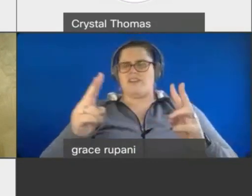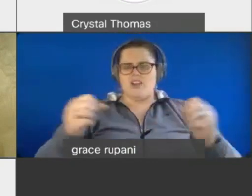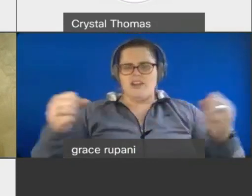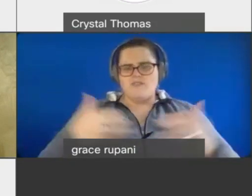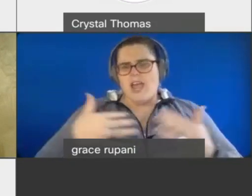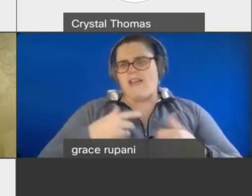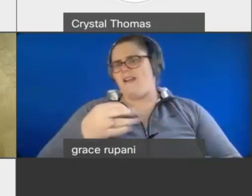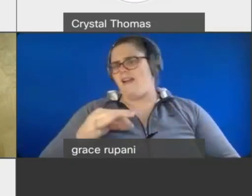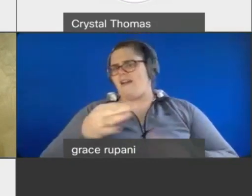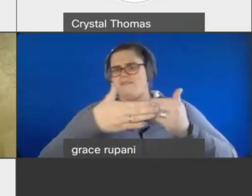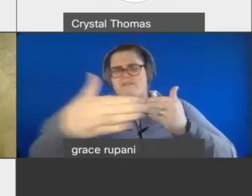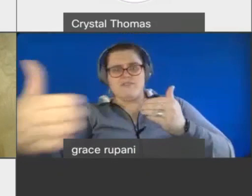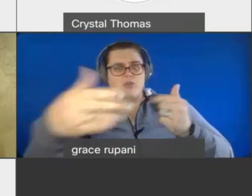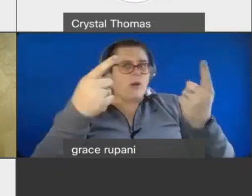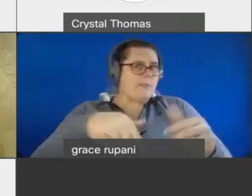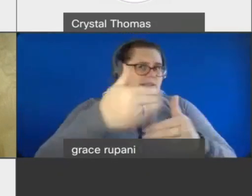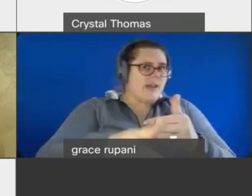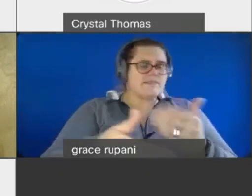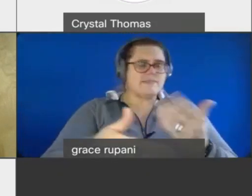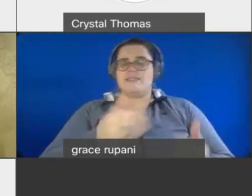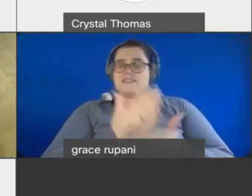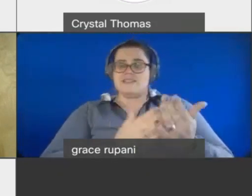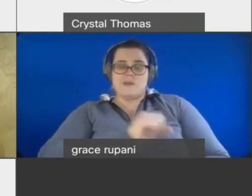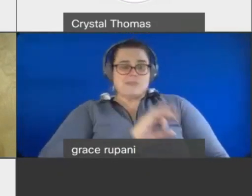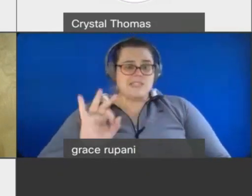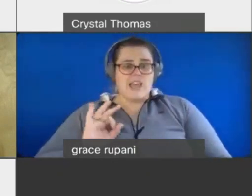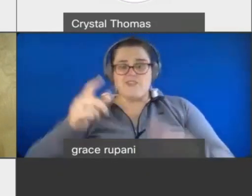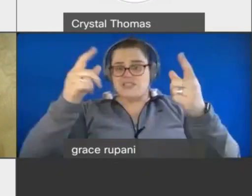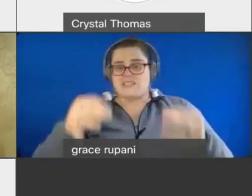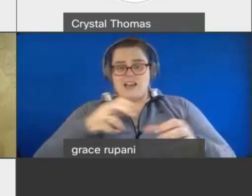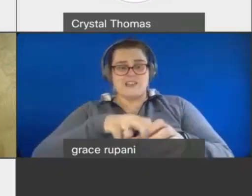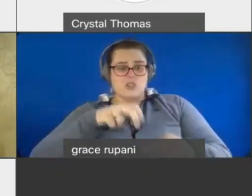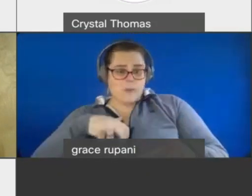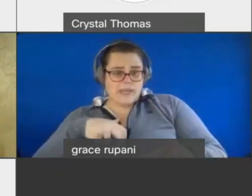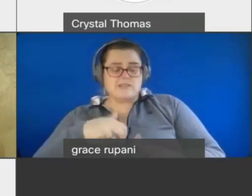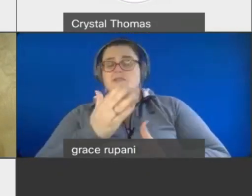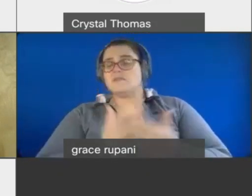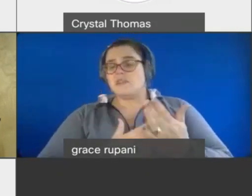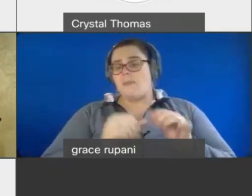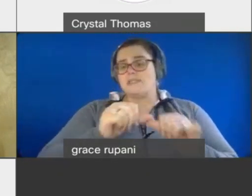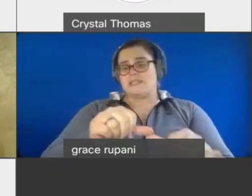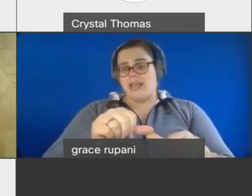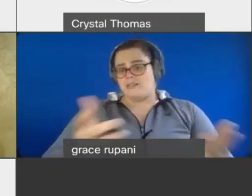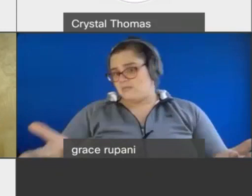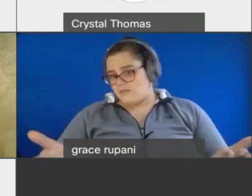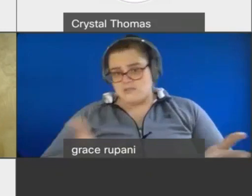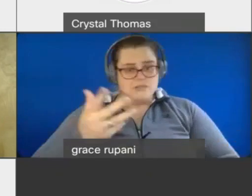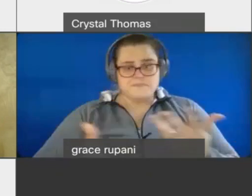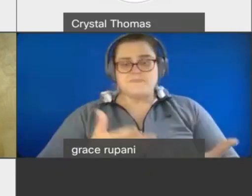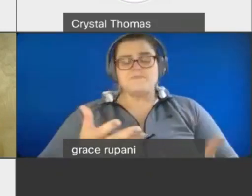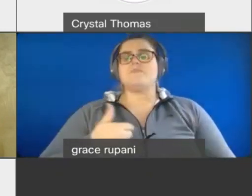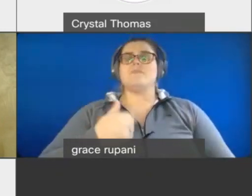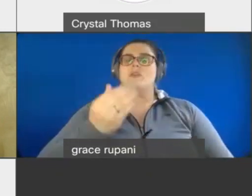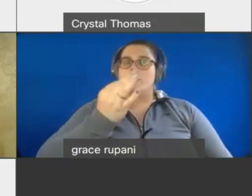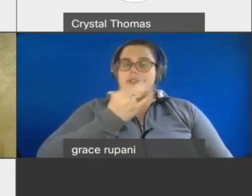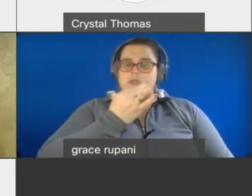staff was overwhelming. Some staff quit their positions, some stayed on. Soon, reimbursing staff became